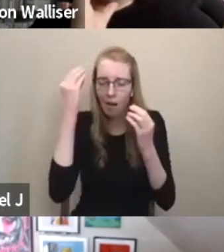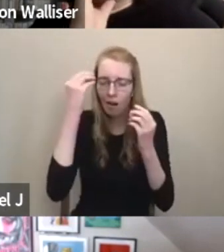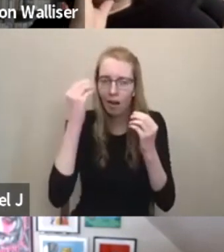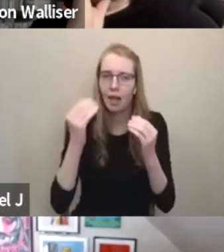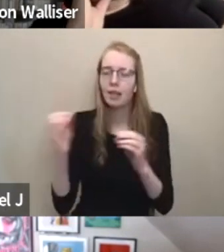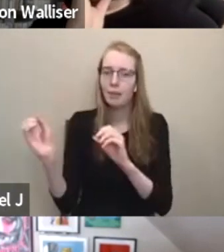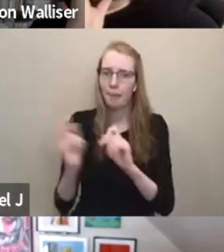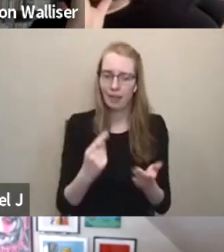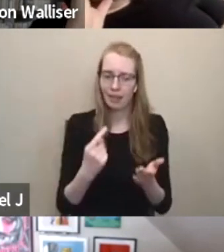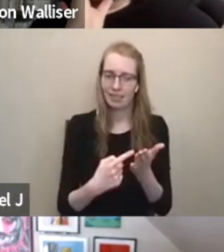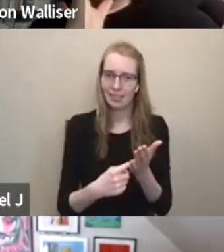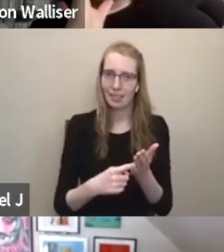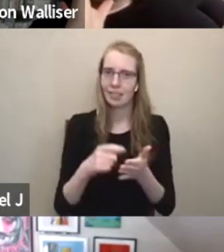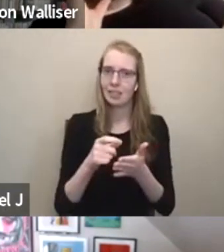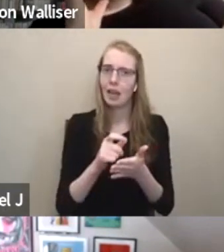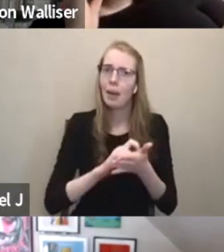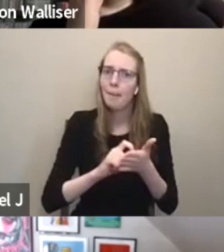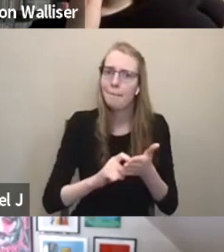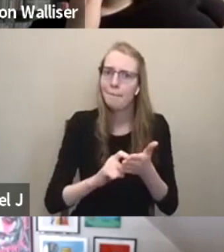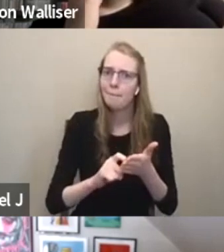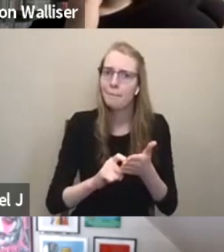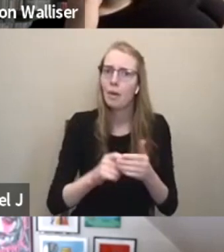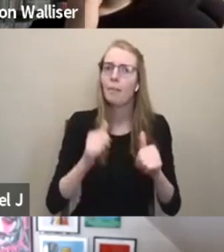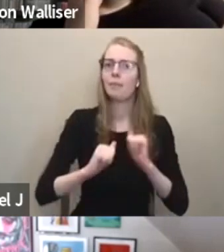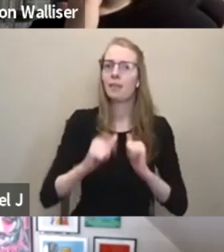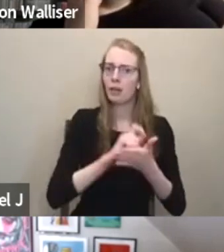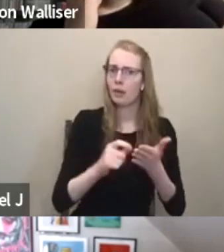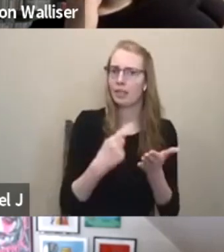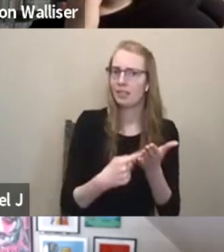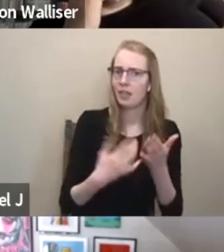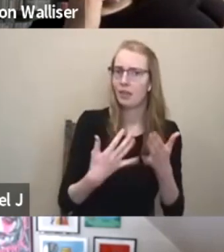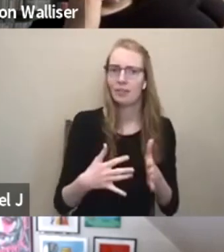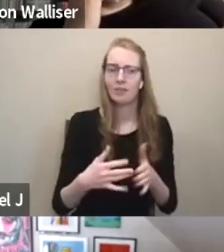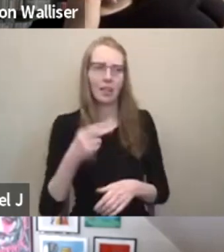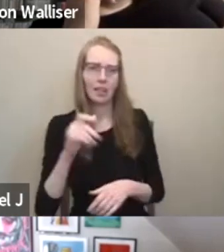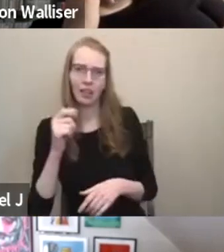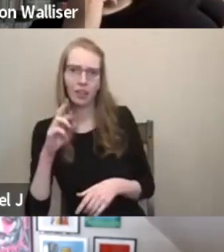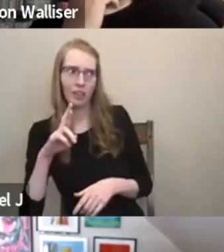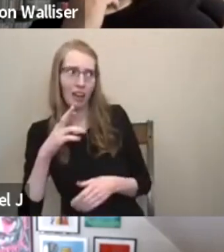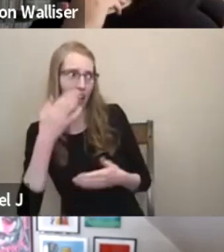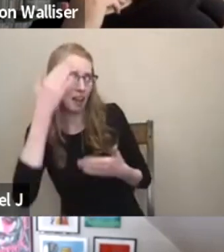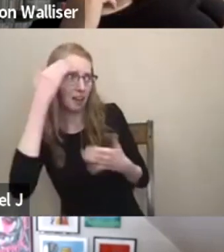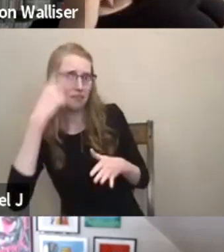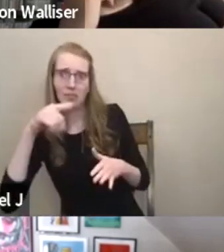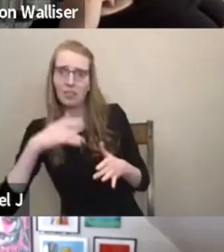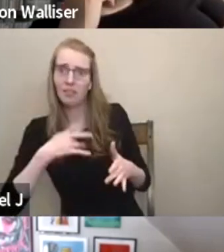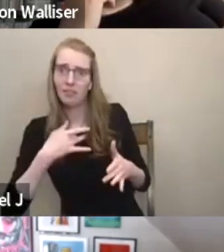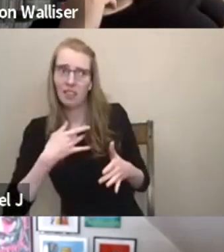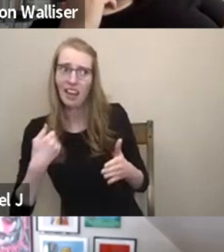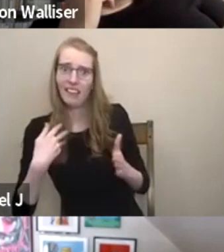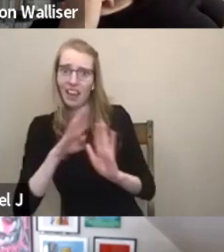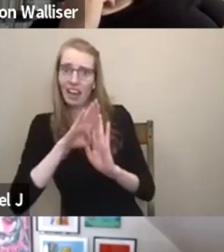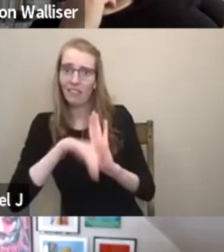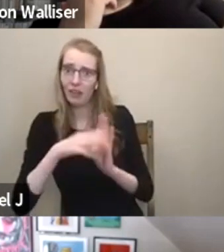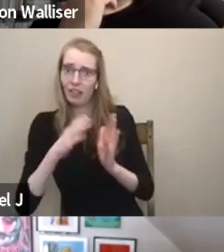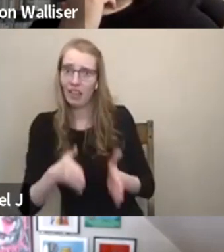too. So let's take 10 minutes. I don't know how everyone's feeling, but we've got about a half an hour left in the session. Would everybody be okay